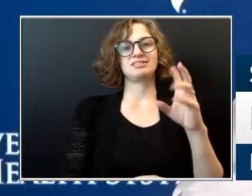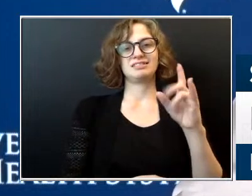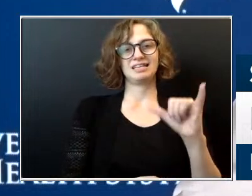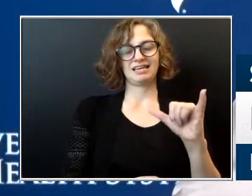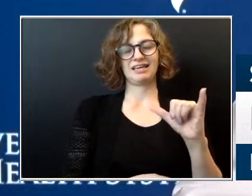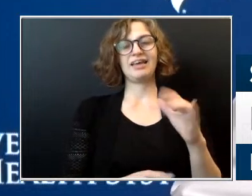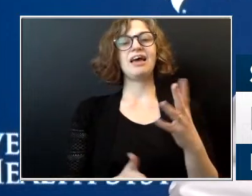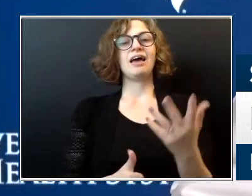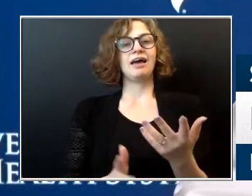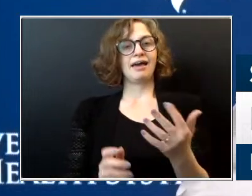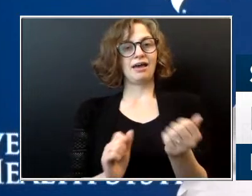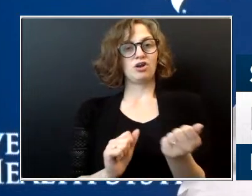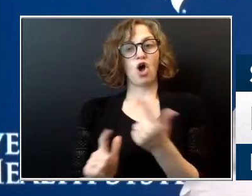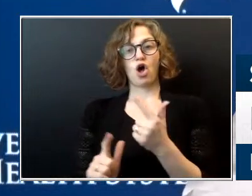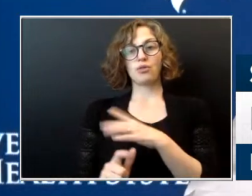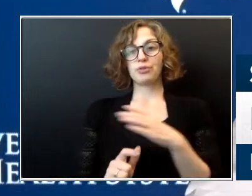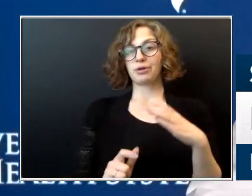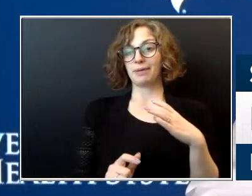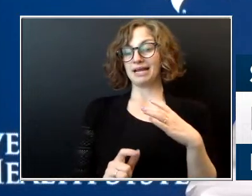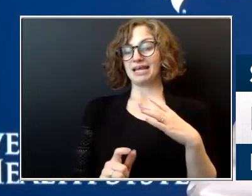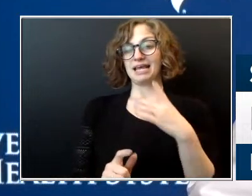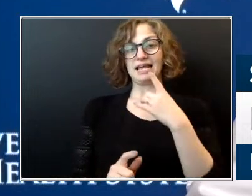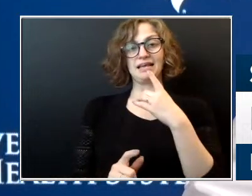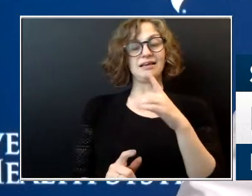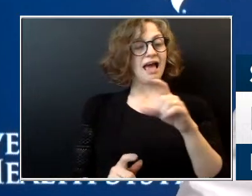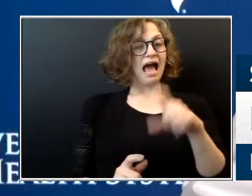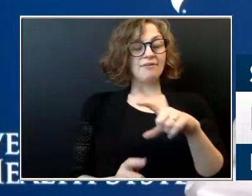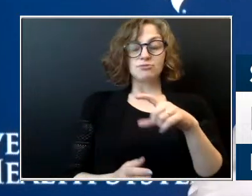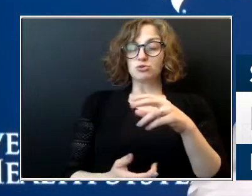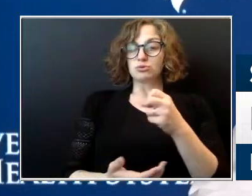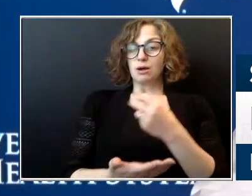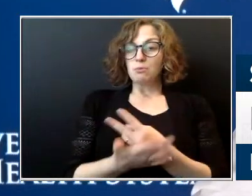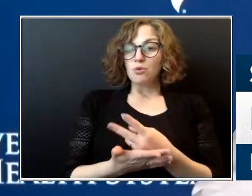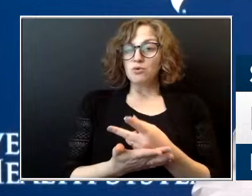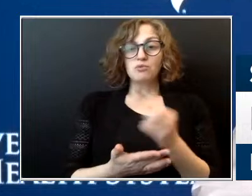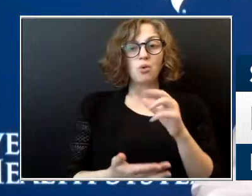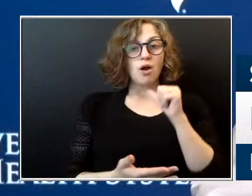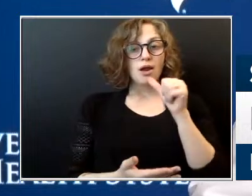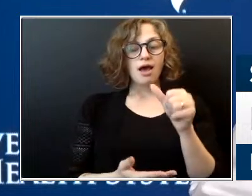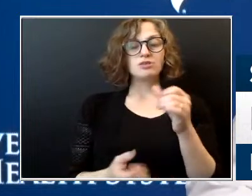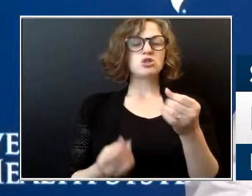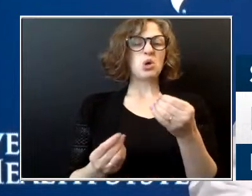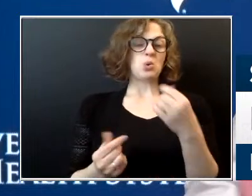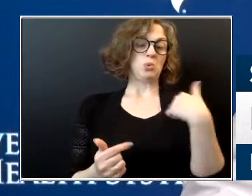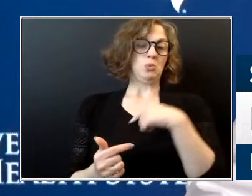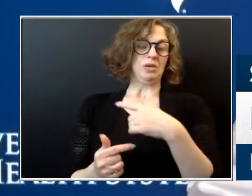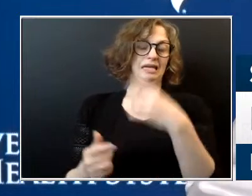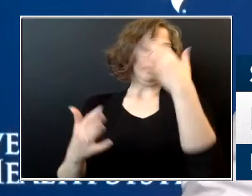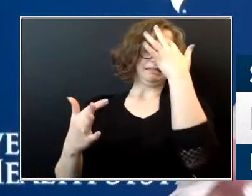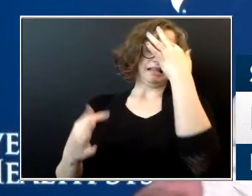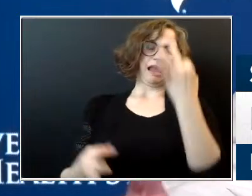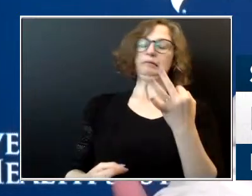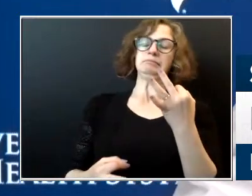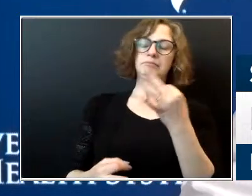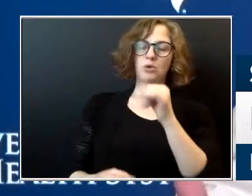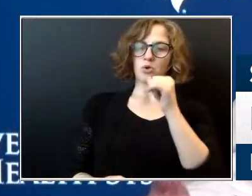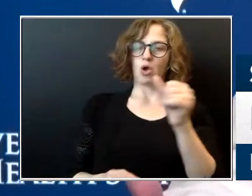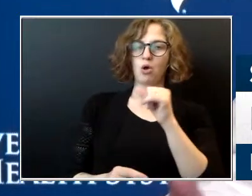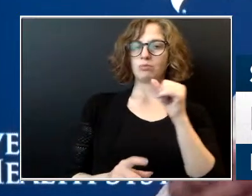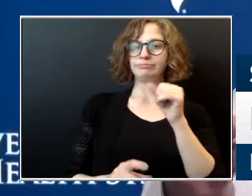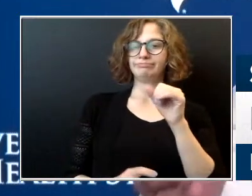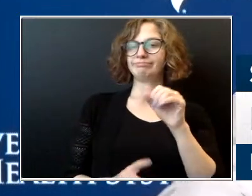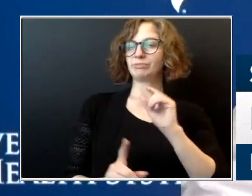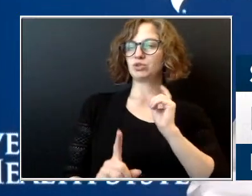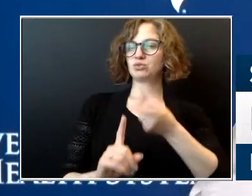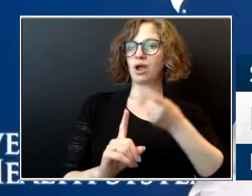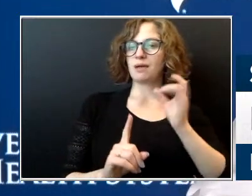be prescribed it, due to the concerns, and also waiting for the phase 3 trial. I will say the word that, after that, the phase